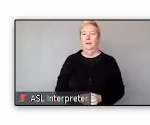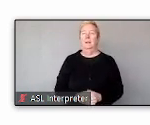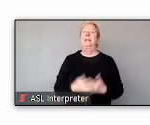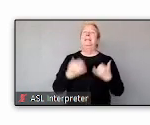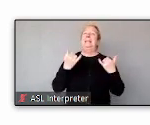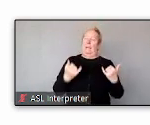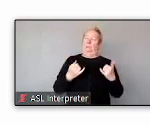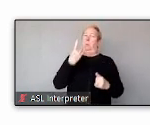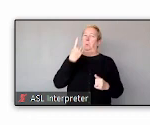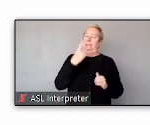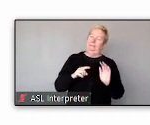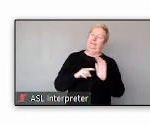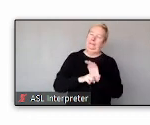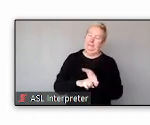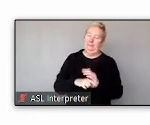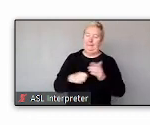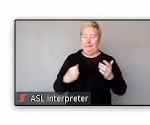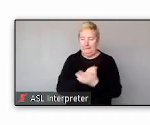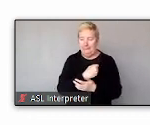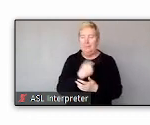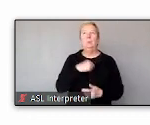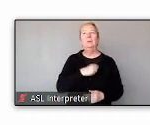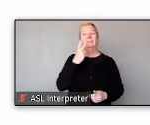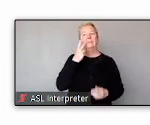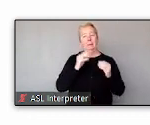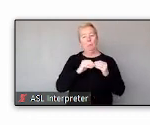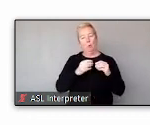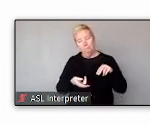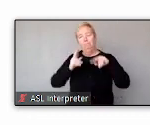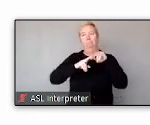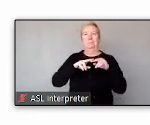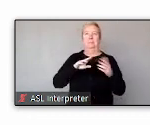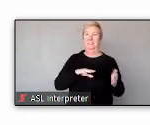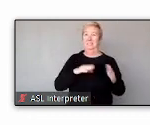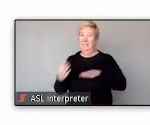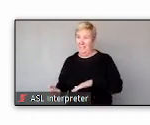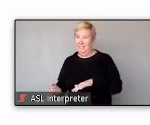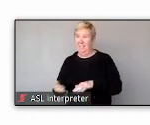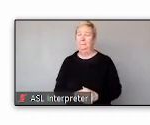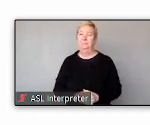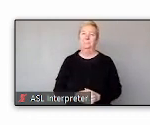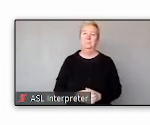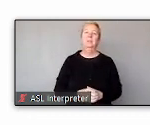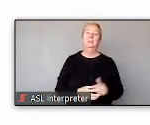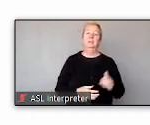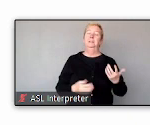as good news is we have seen deaths go up again. They plateaued,